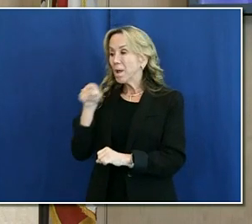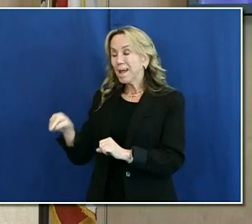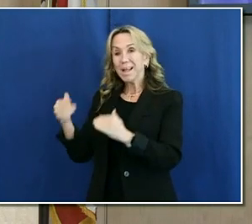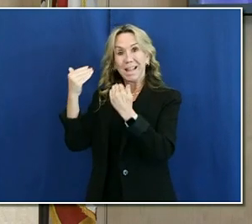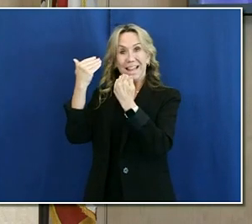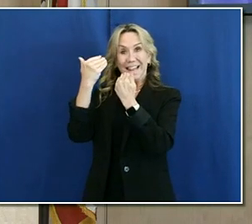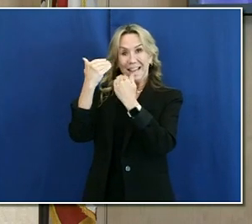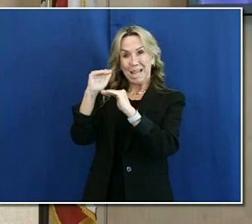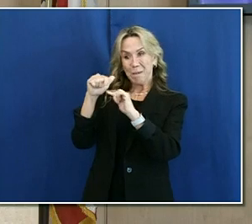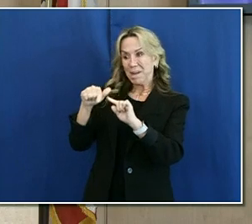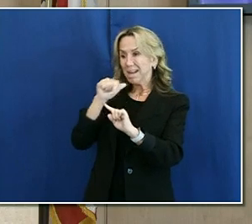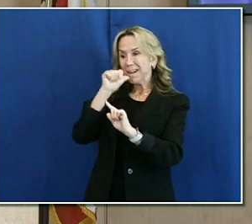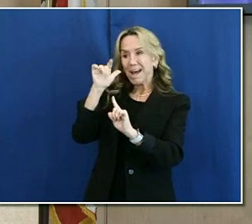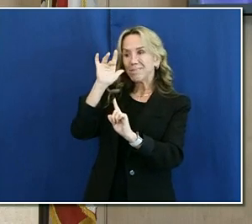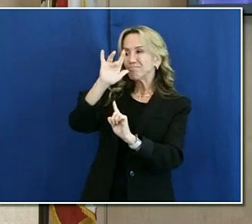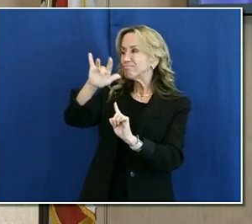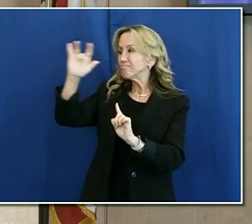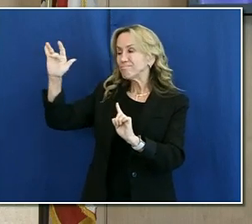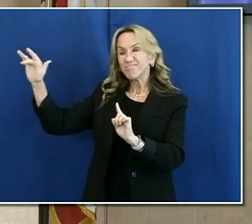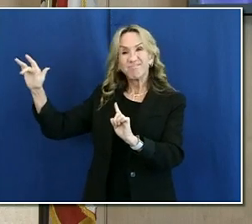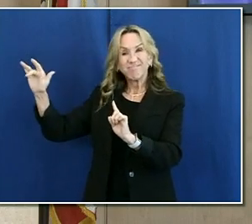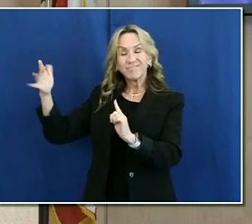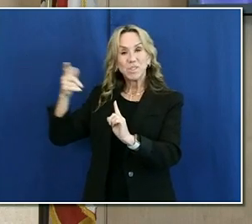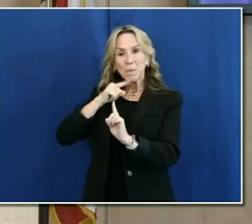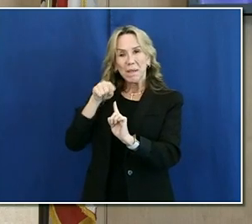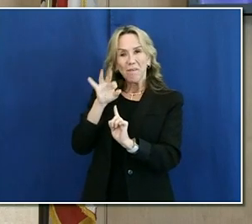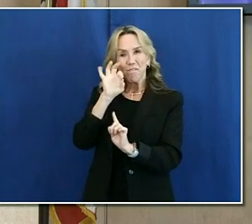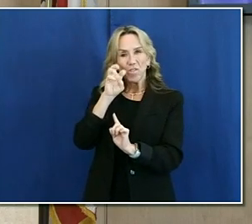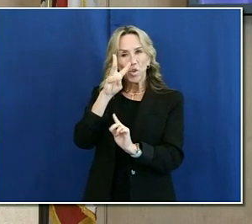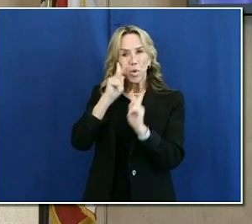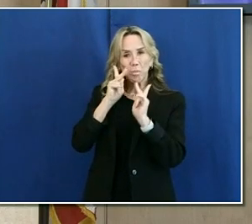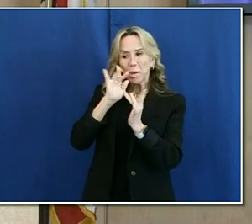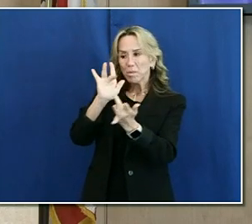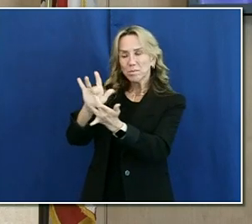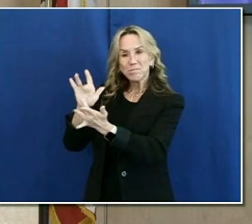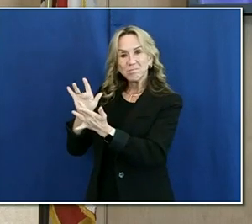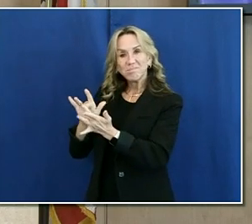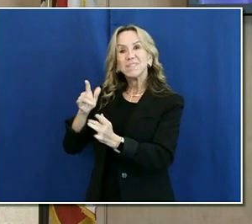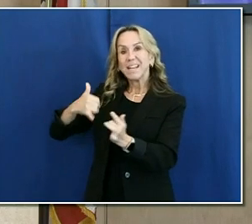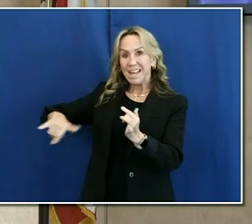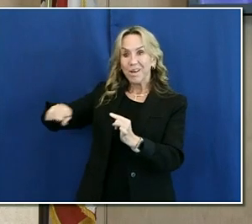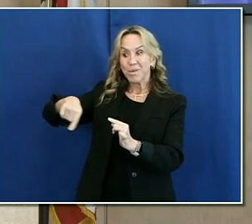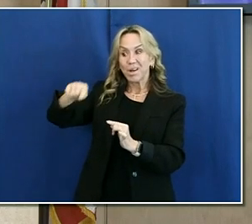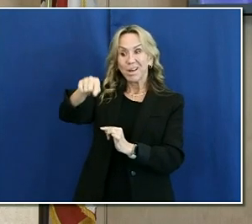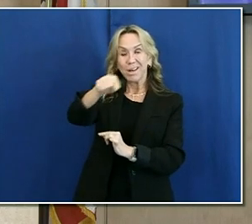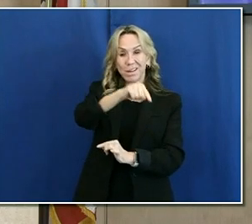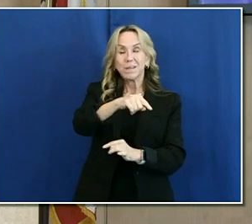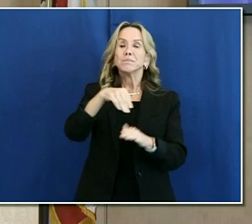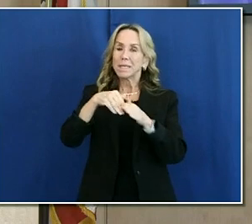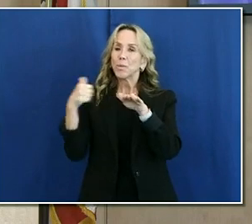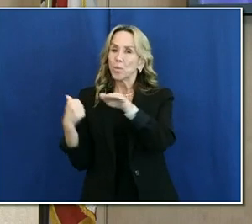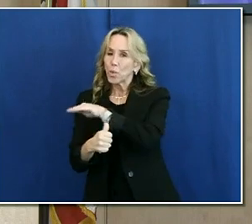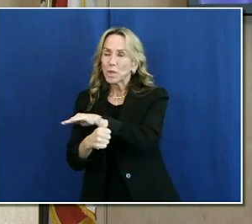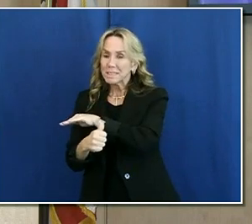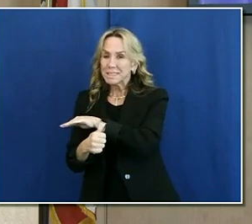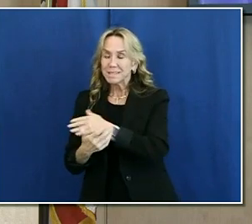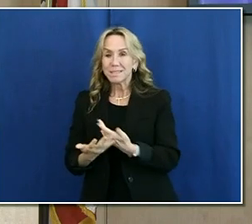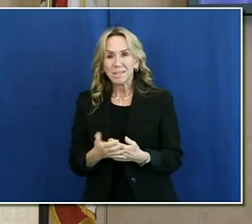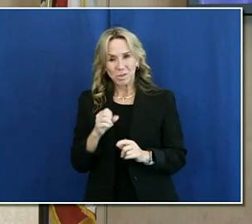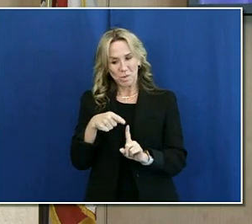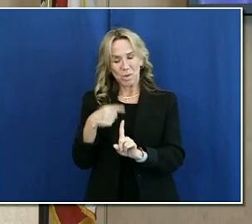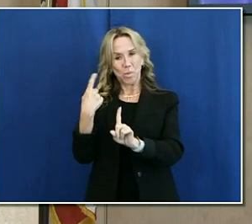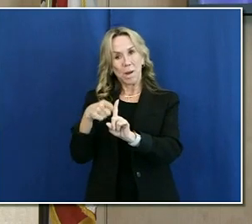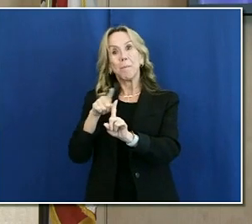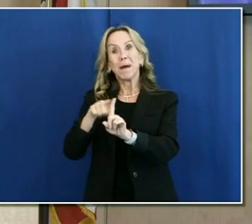only exposed a handful of housemates who are now under quarantine. On the other hand, we have identified one group of